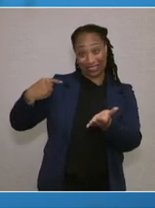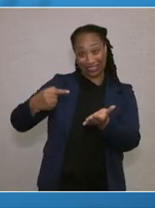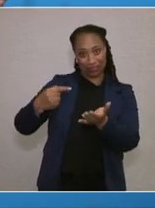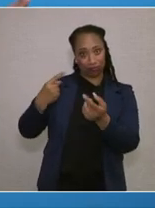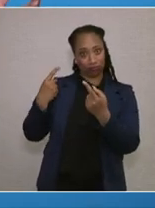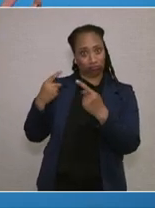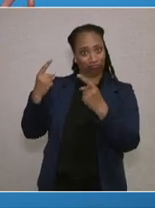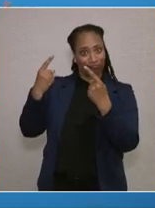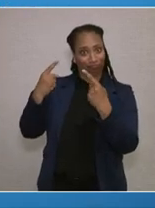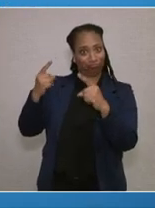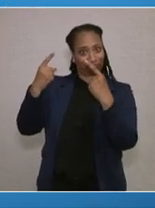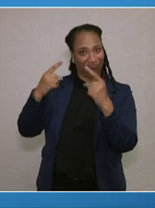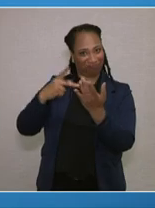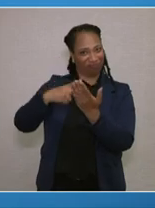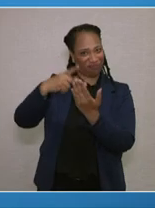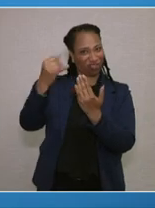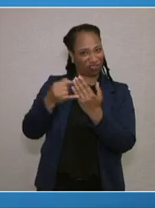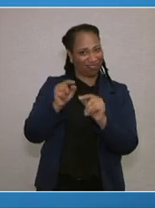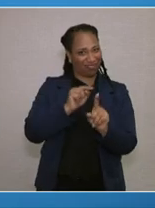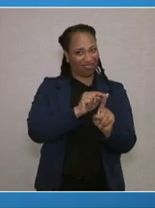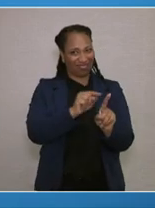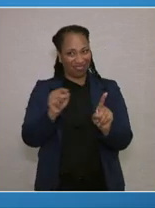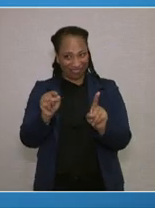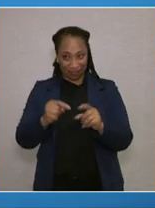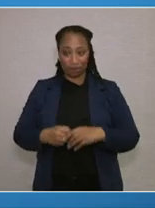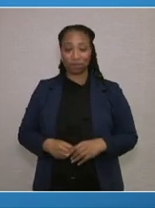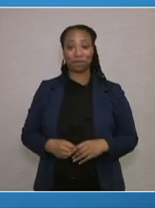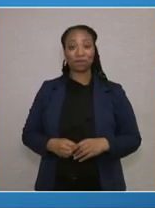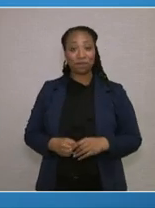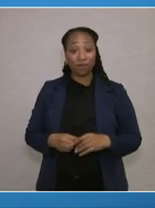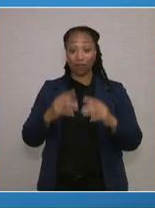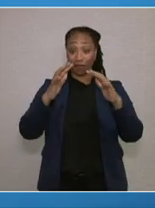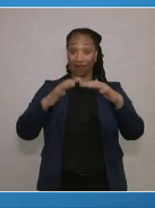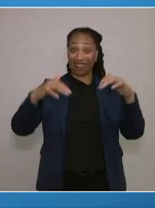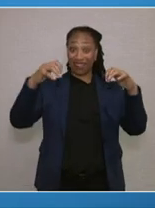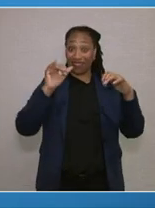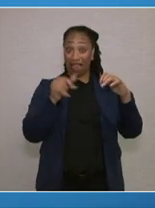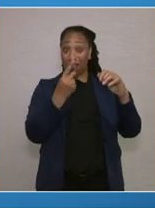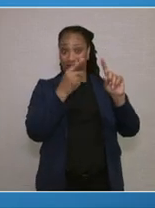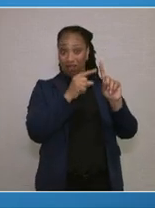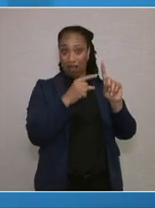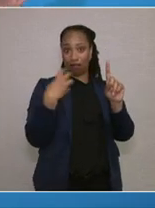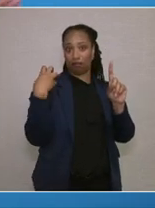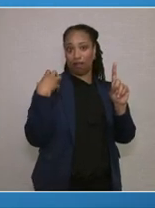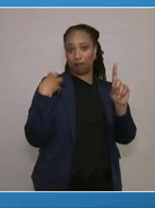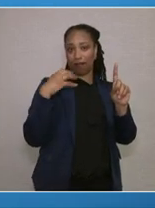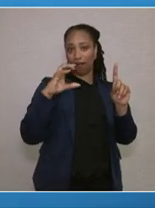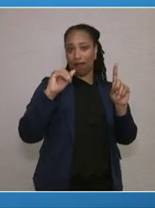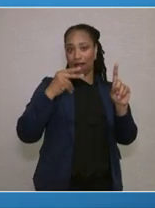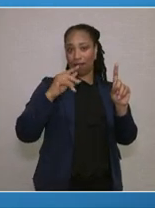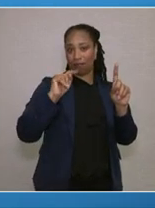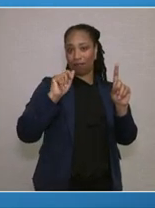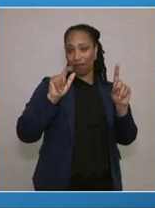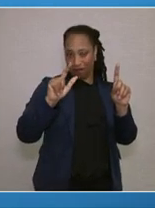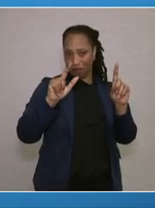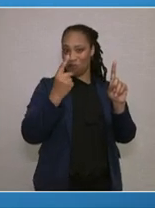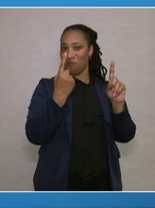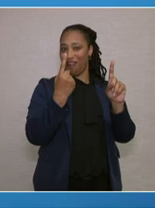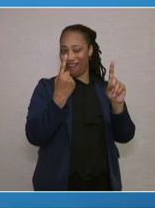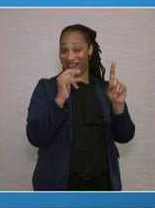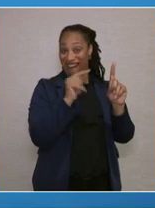Cap One Arena, home of the Washington Wizards and the Washington Capitals, that completely